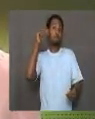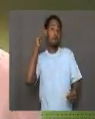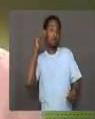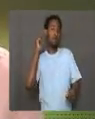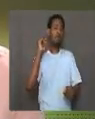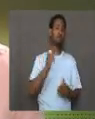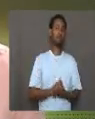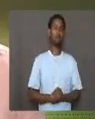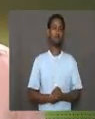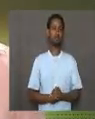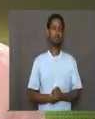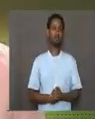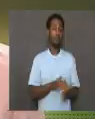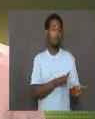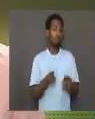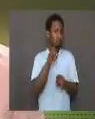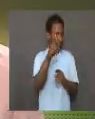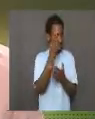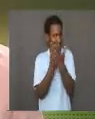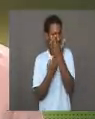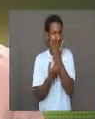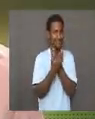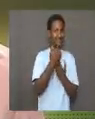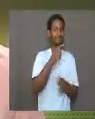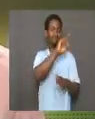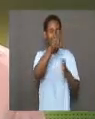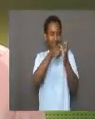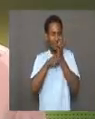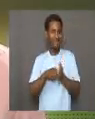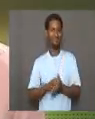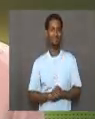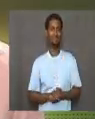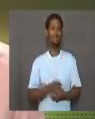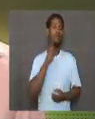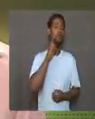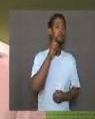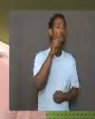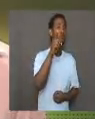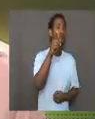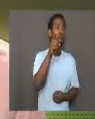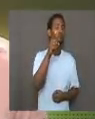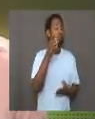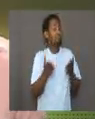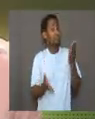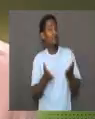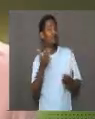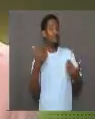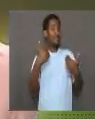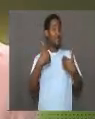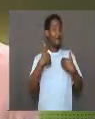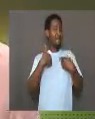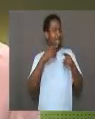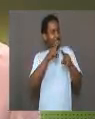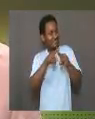another. As you discussed this question, you probably had a